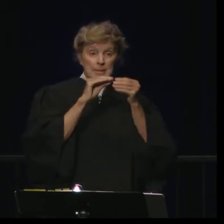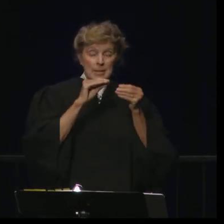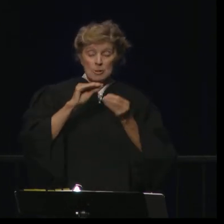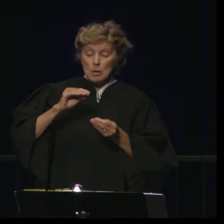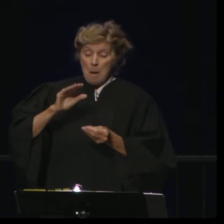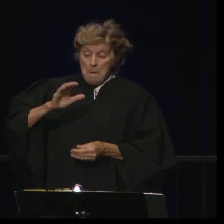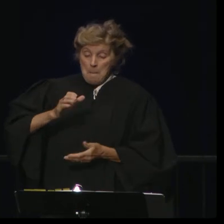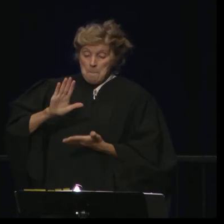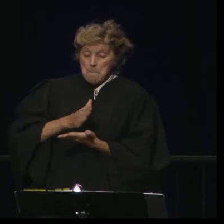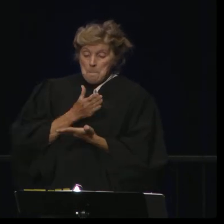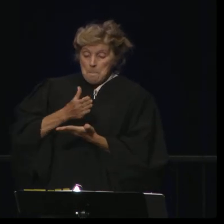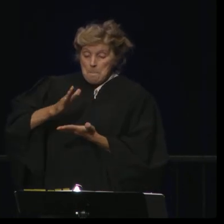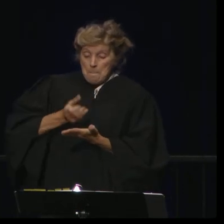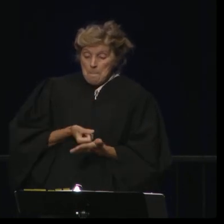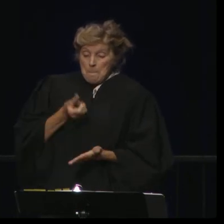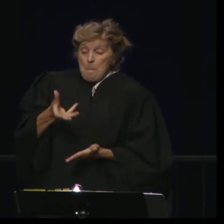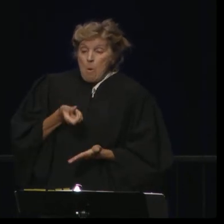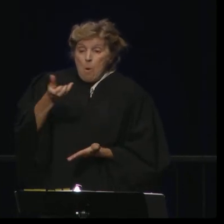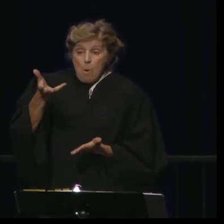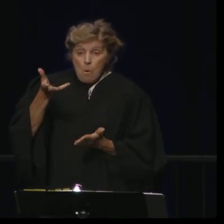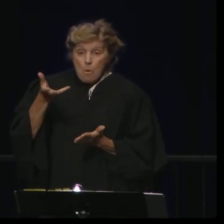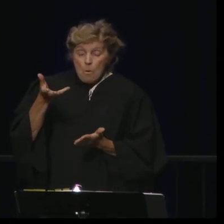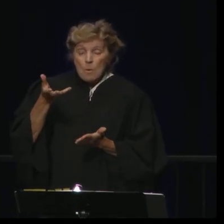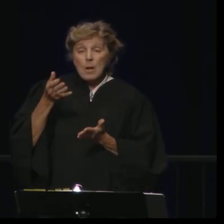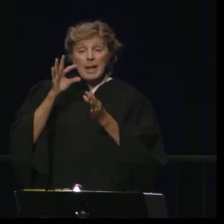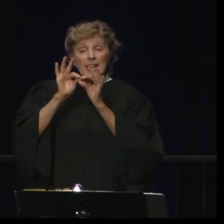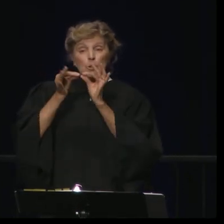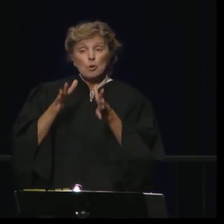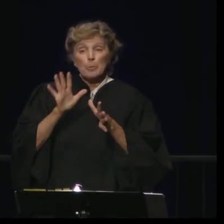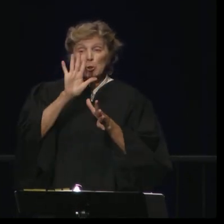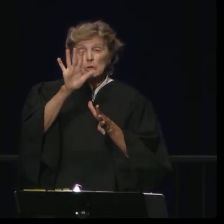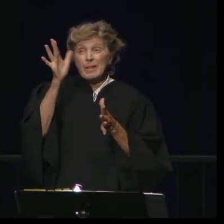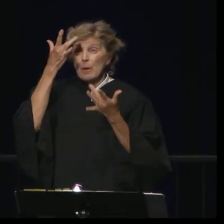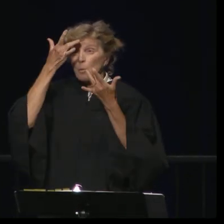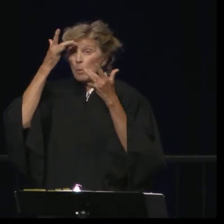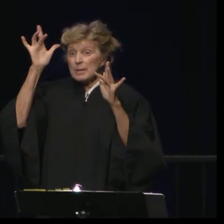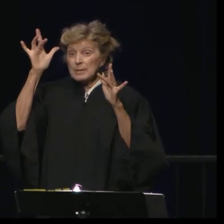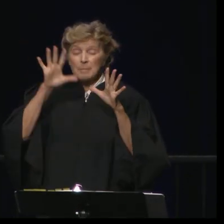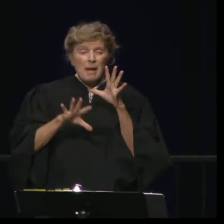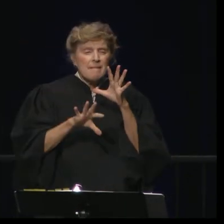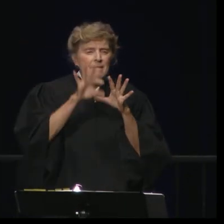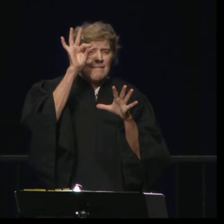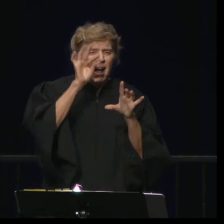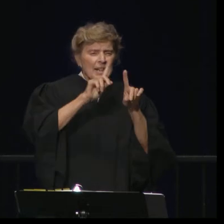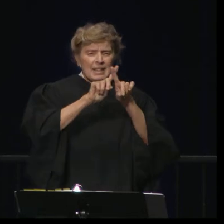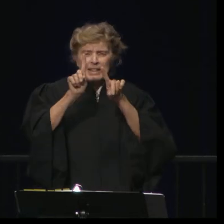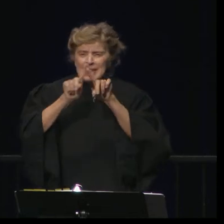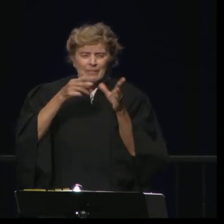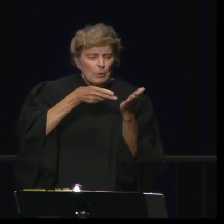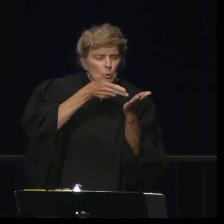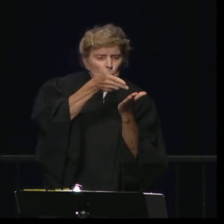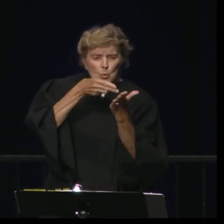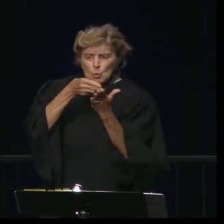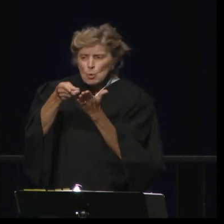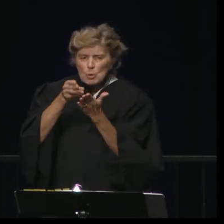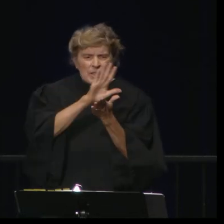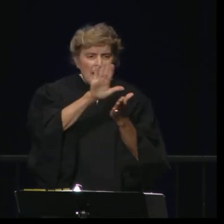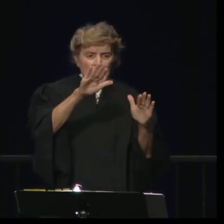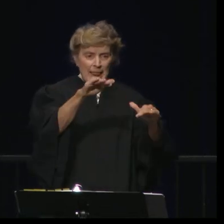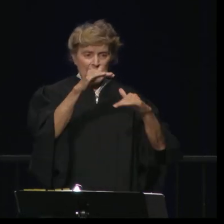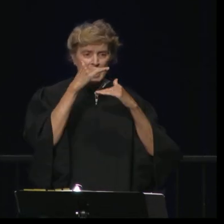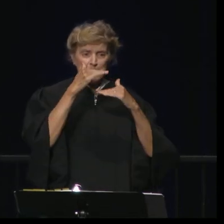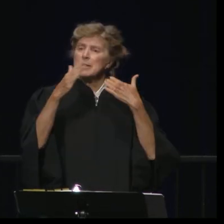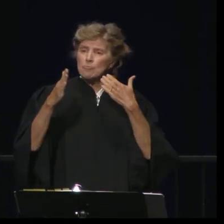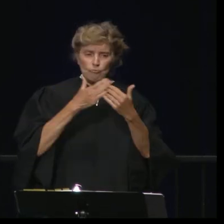poets, and the wisdom of interpreters, in discoveries of continents of truth whose margins we may